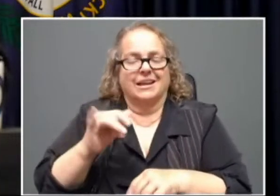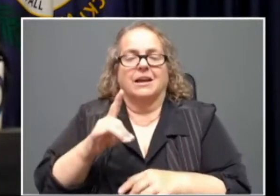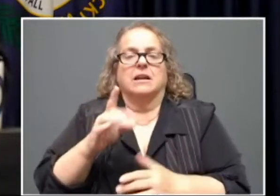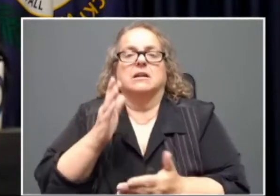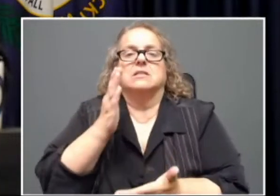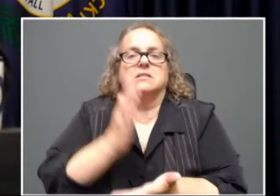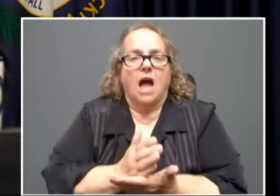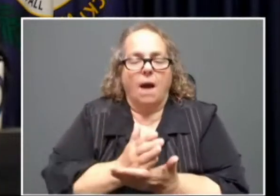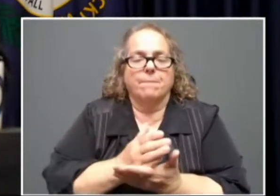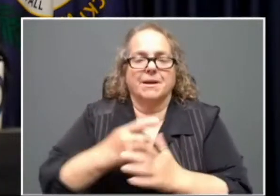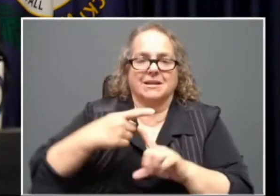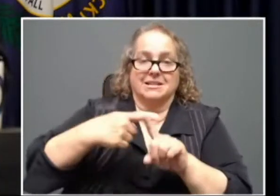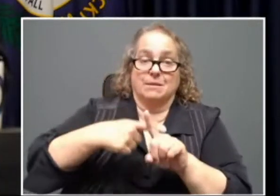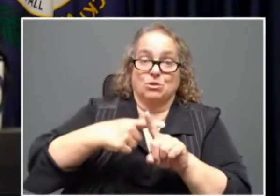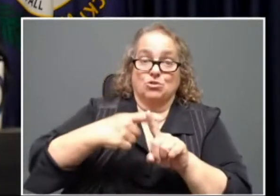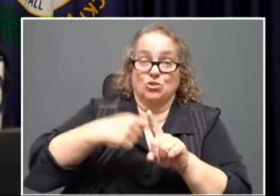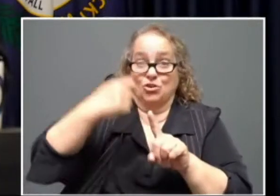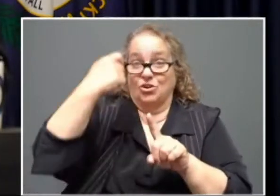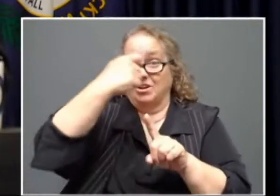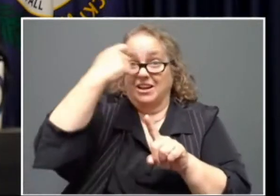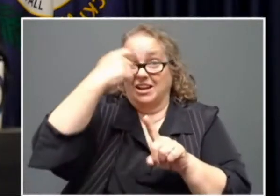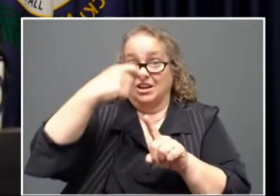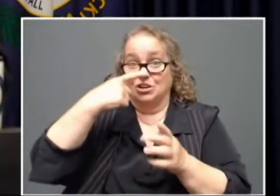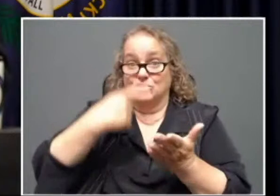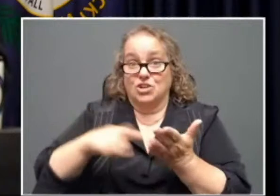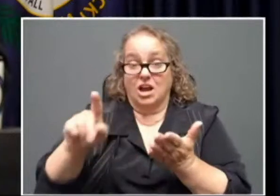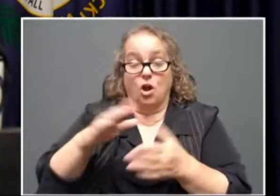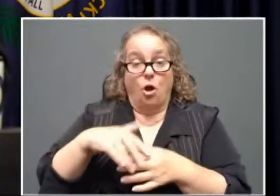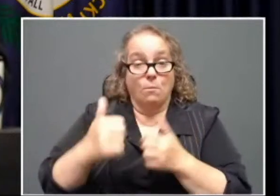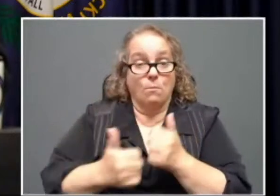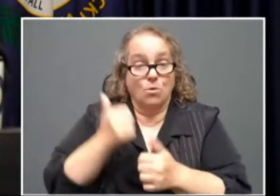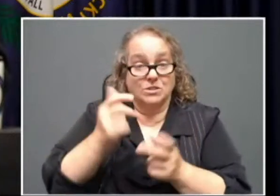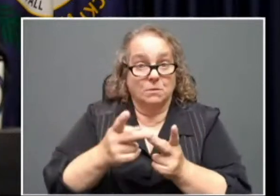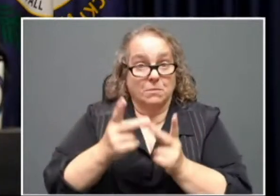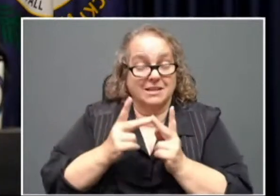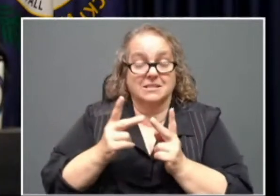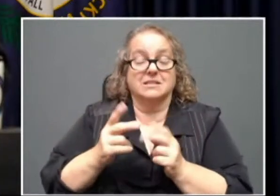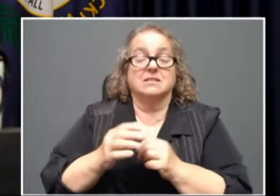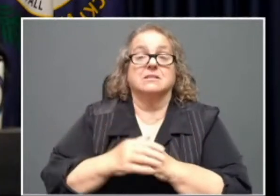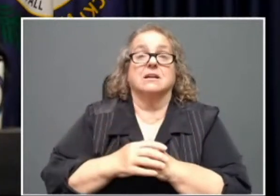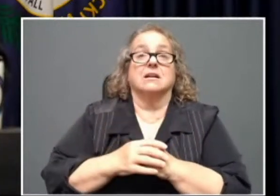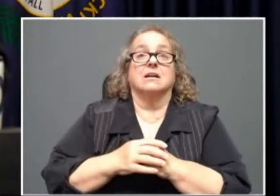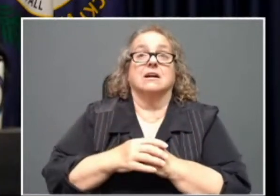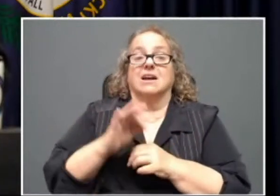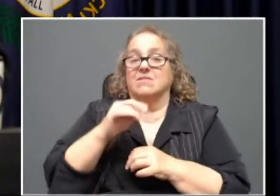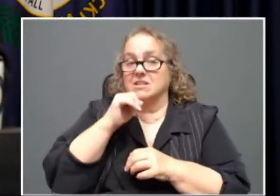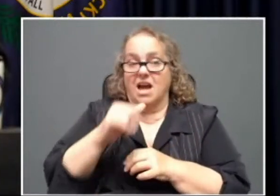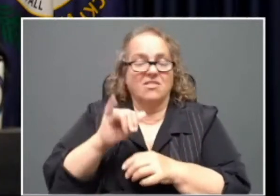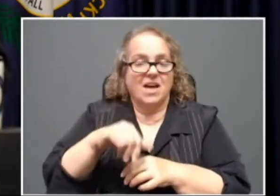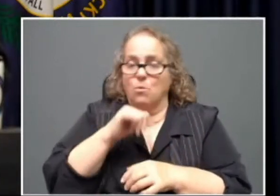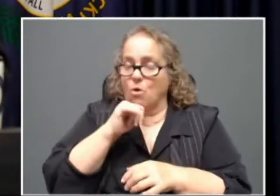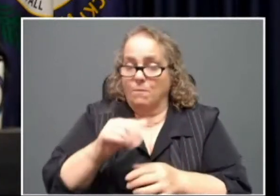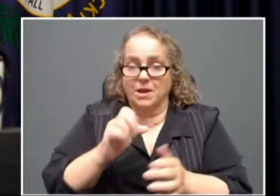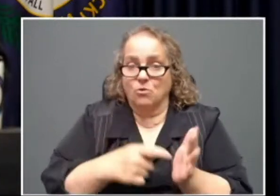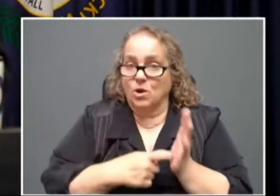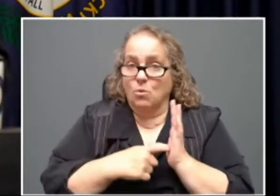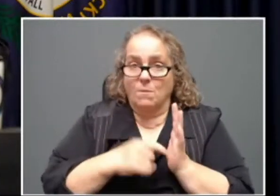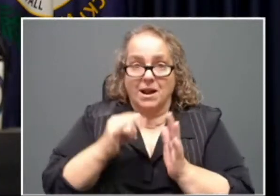places. If not before then, that's certainly not going to be a requirement at that